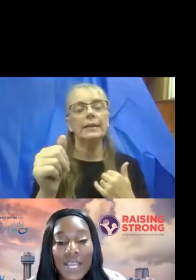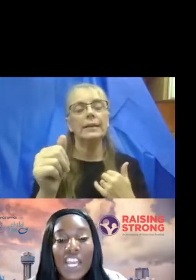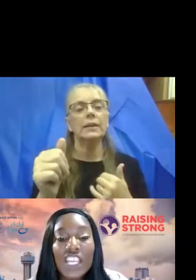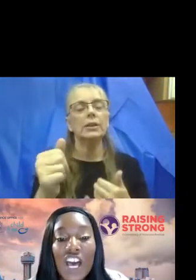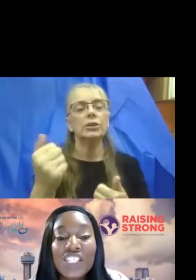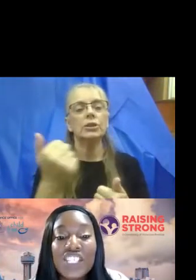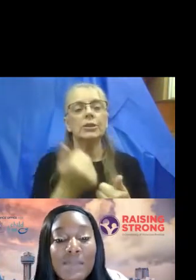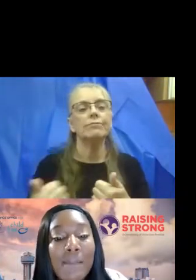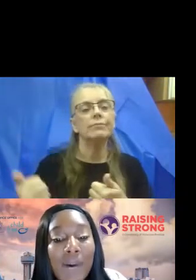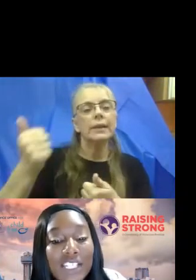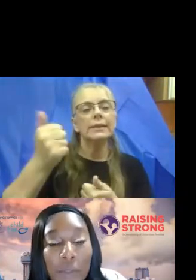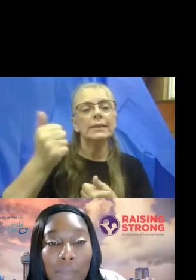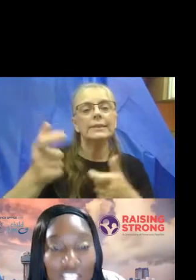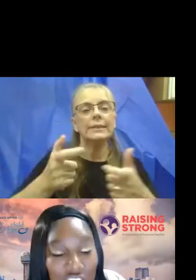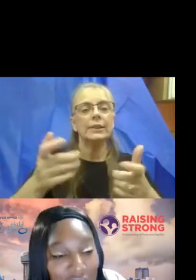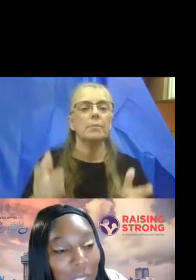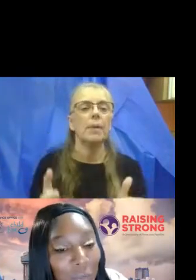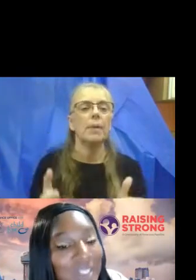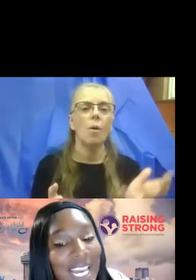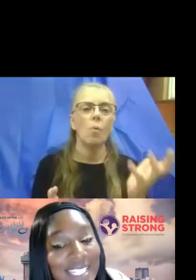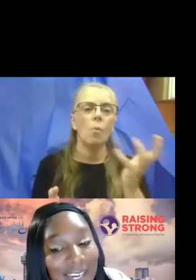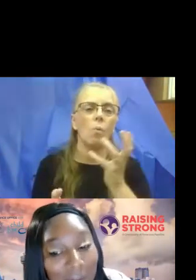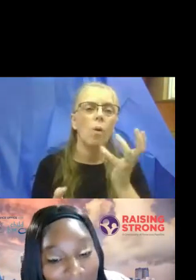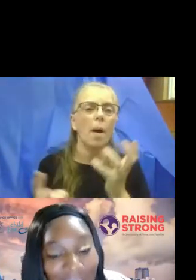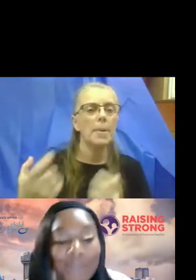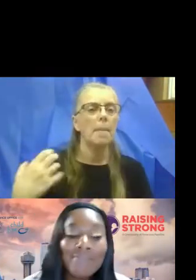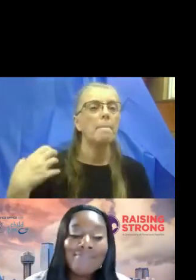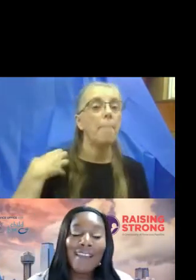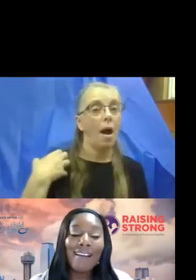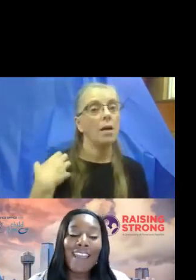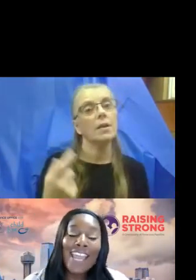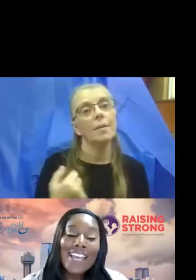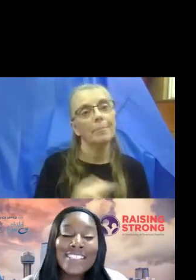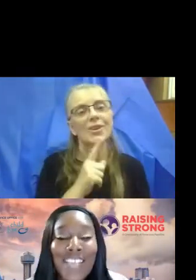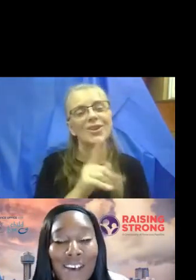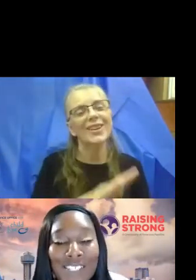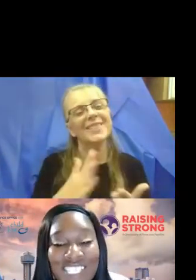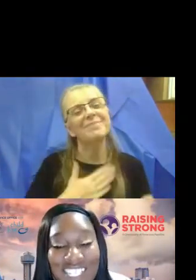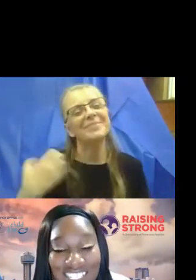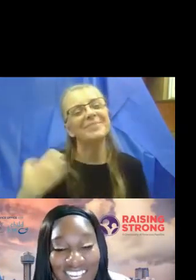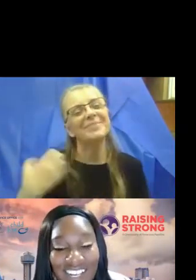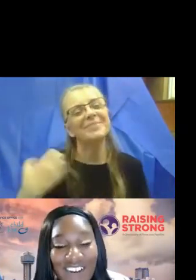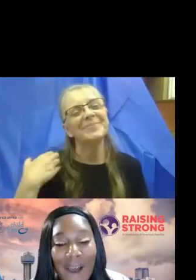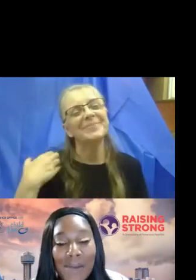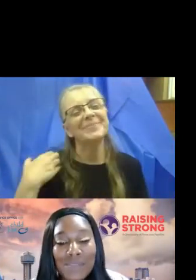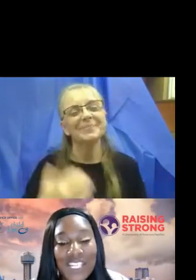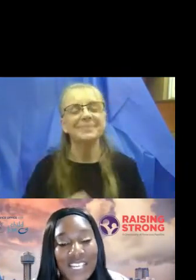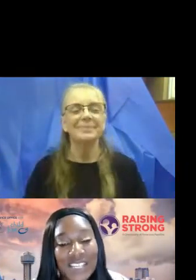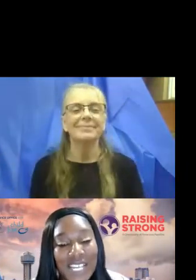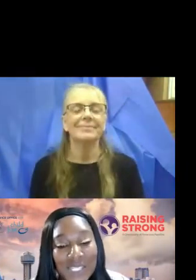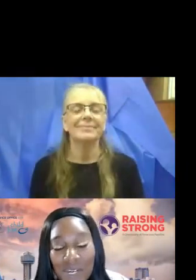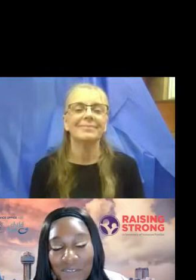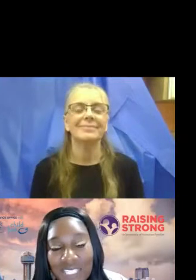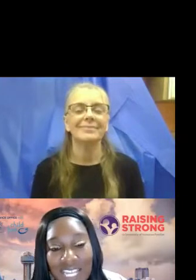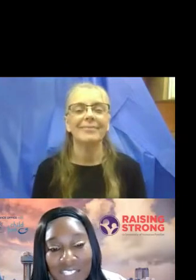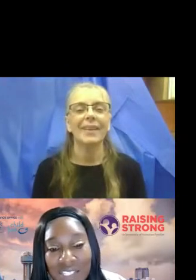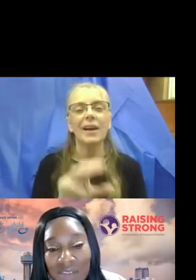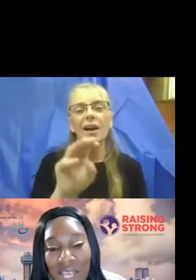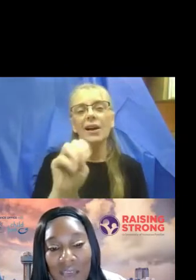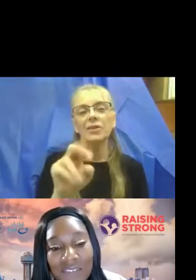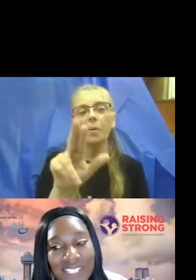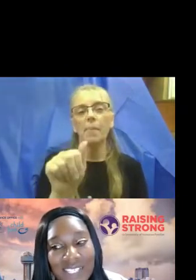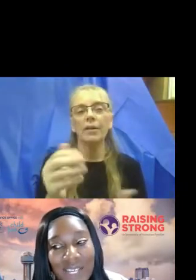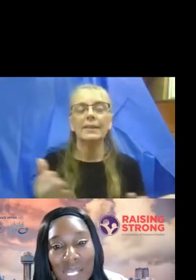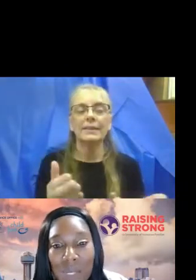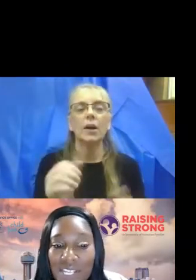Advocacy. Y'all, she's my boss, so make sure y'all are real nice to her, okay? All right, so she's here. She does work for the National